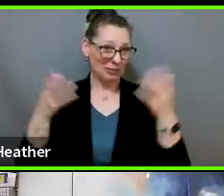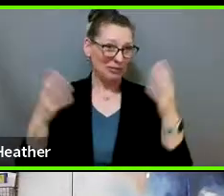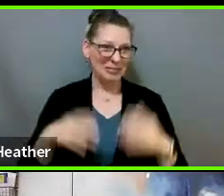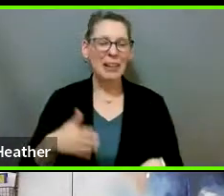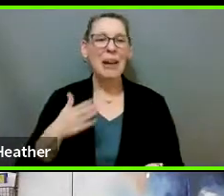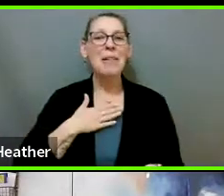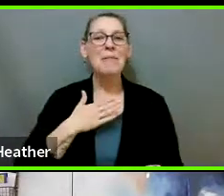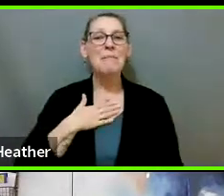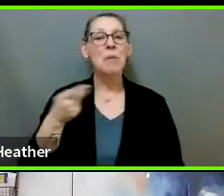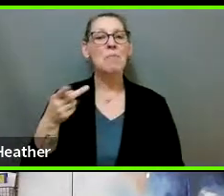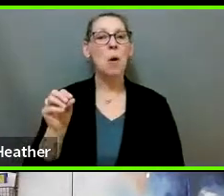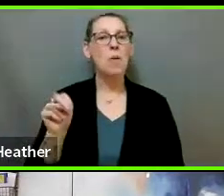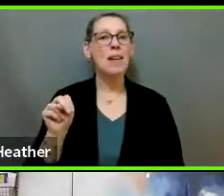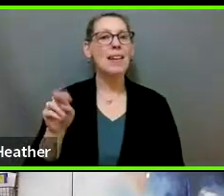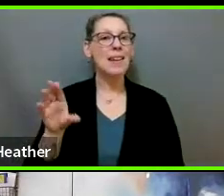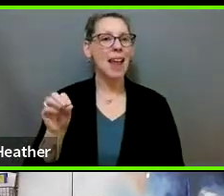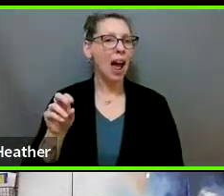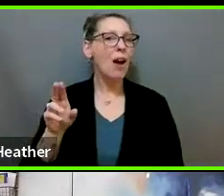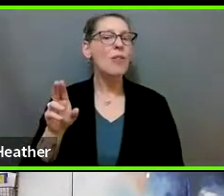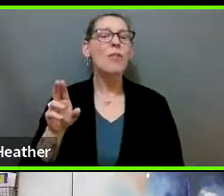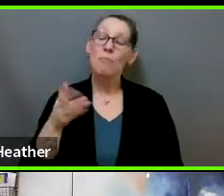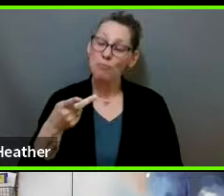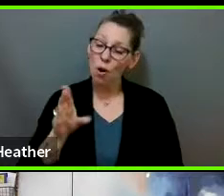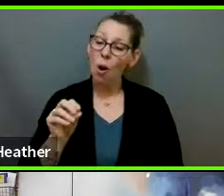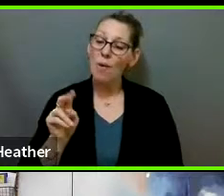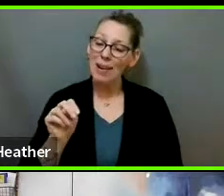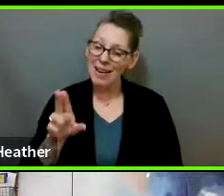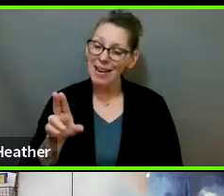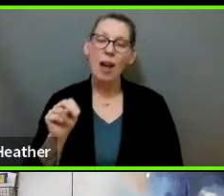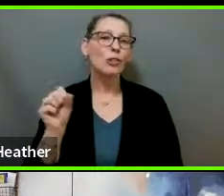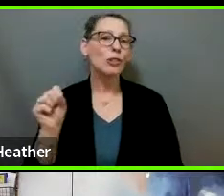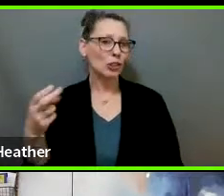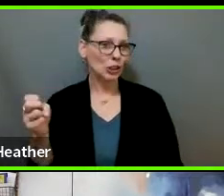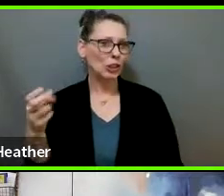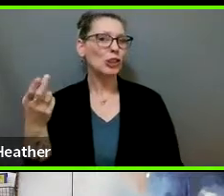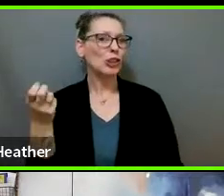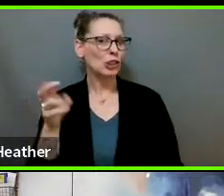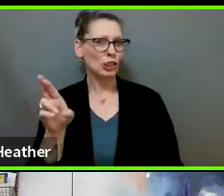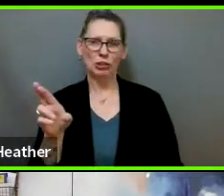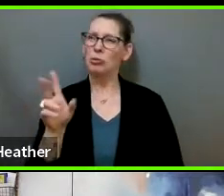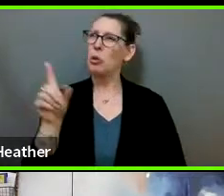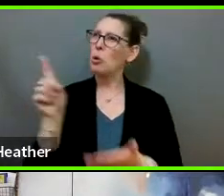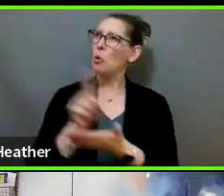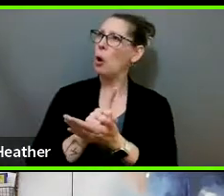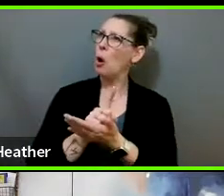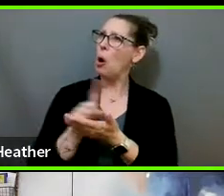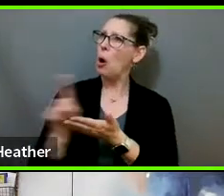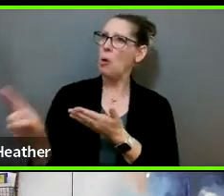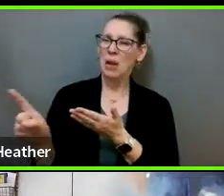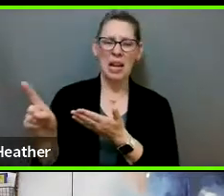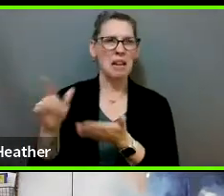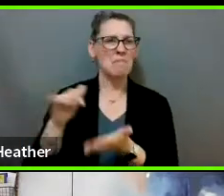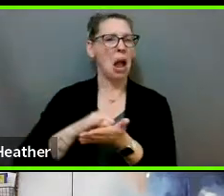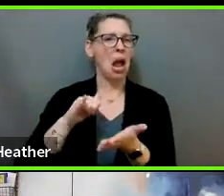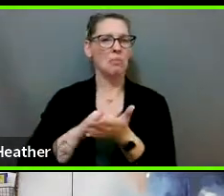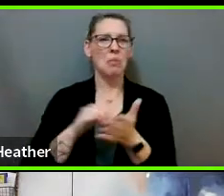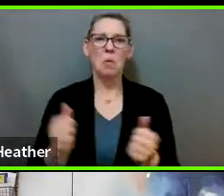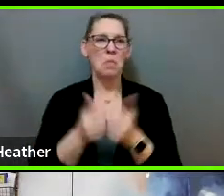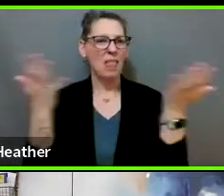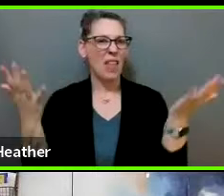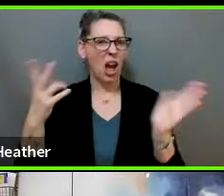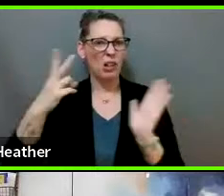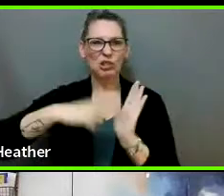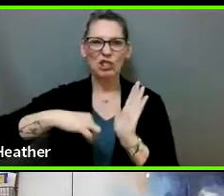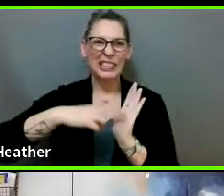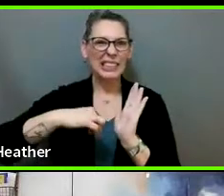My pronouns are she, her, and I couldn't go a week without reading, or at least I wouldn't